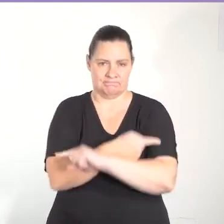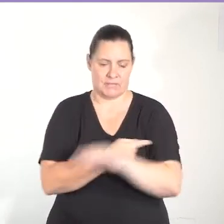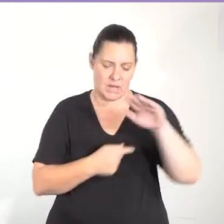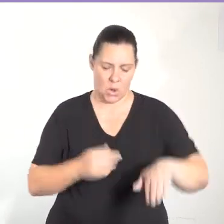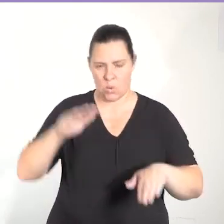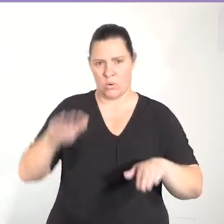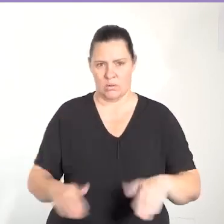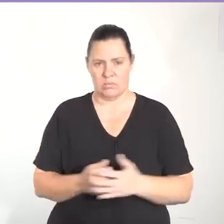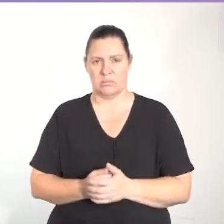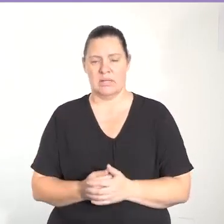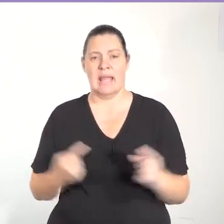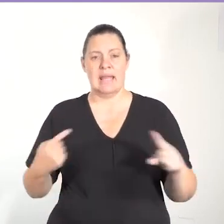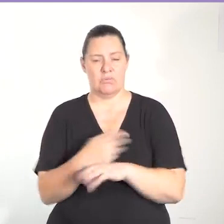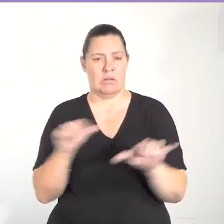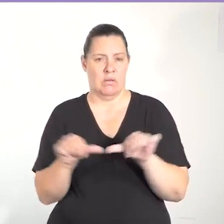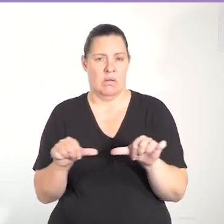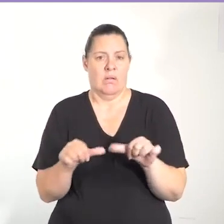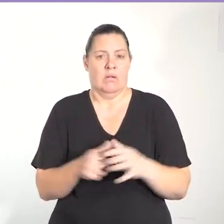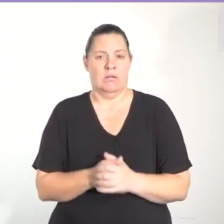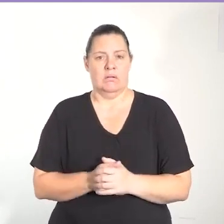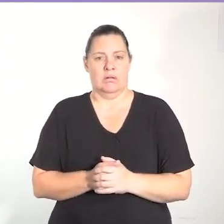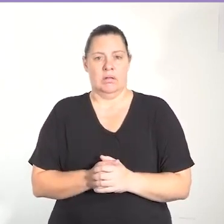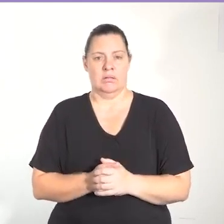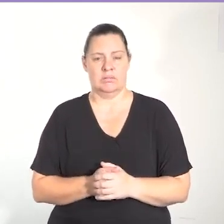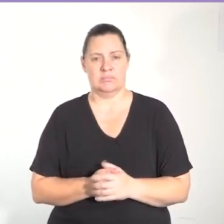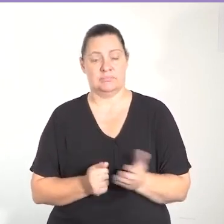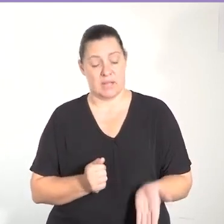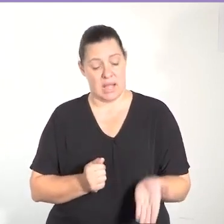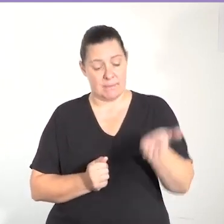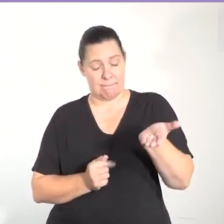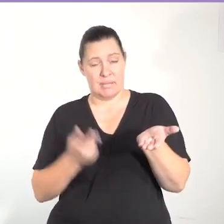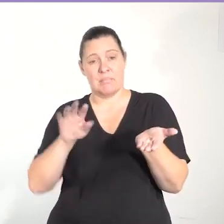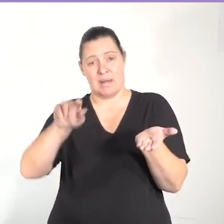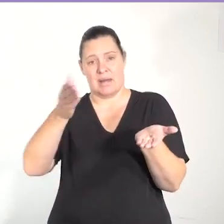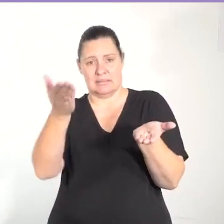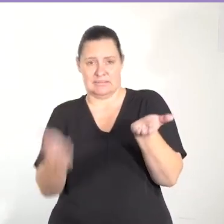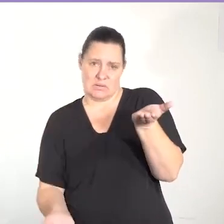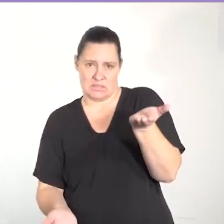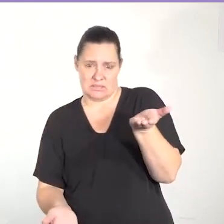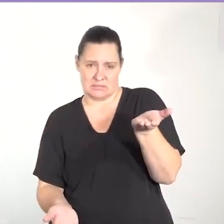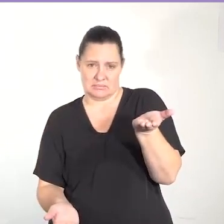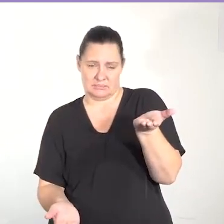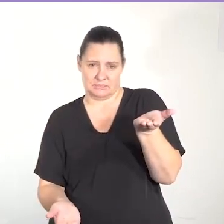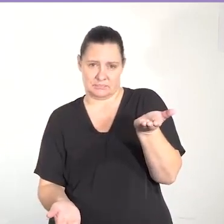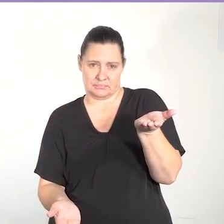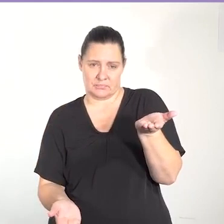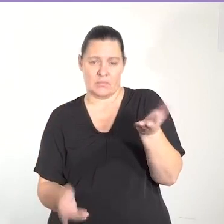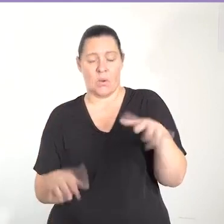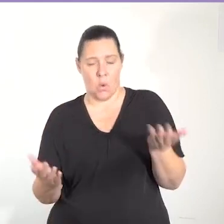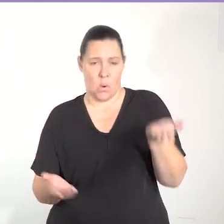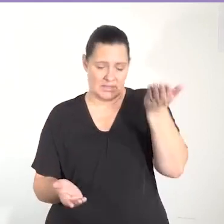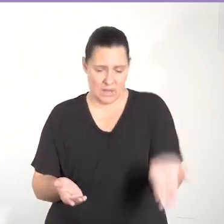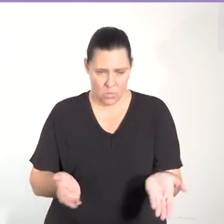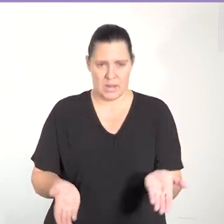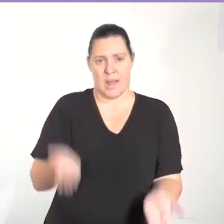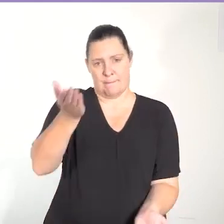versa. Indirect proportion, a relation between quantities where an increase in one leads to a decrease in the other,